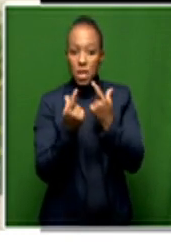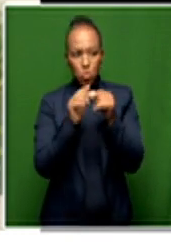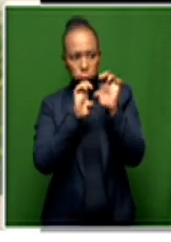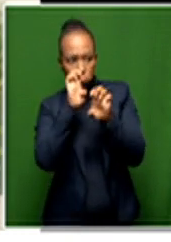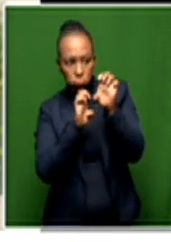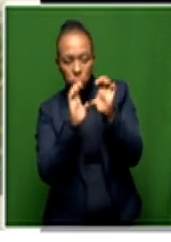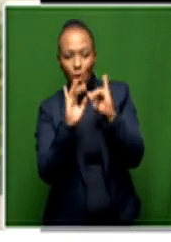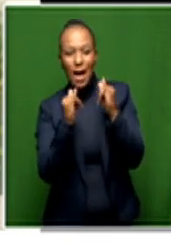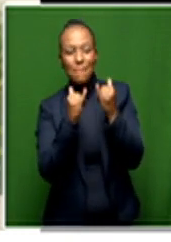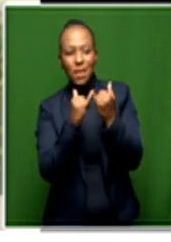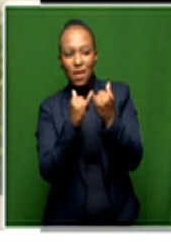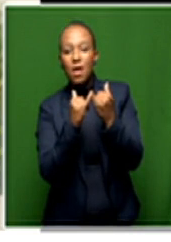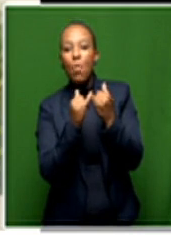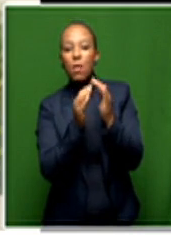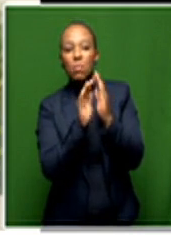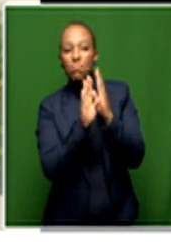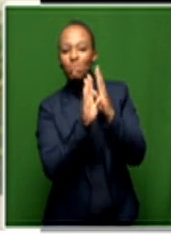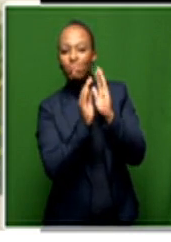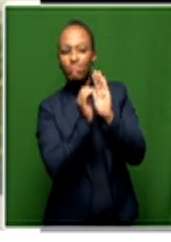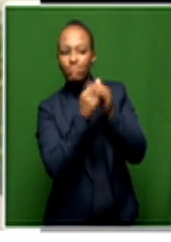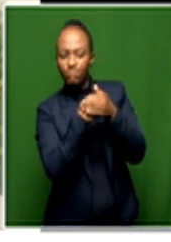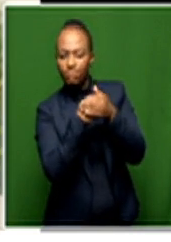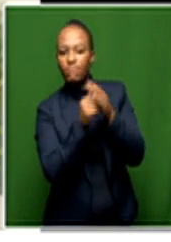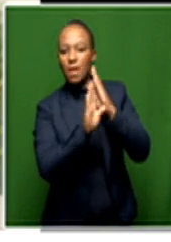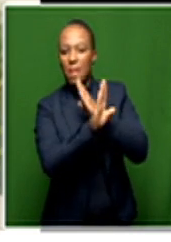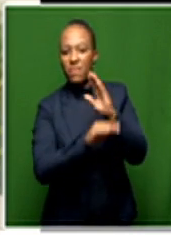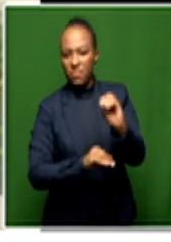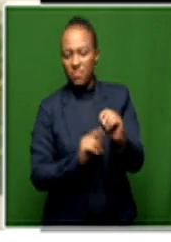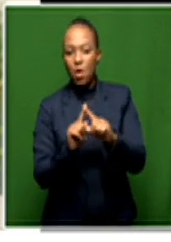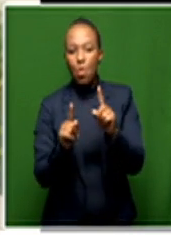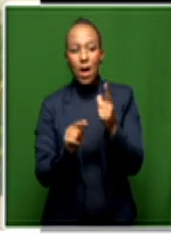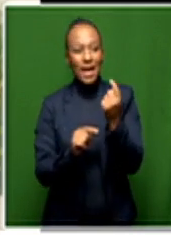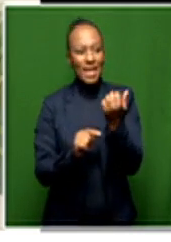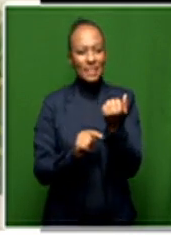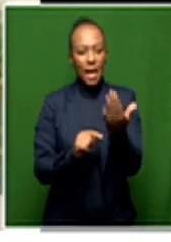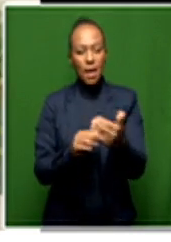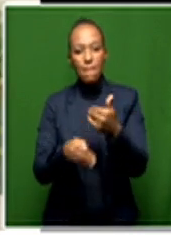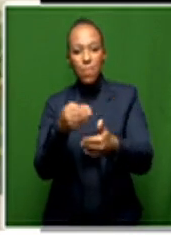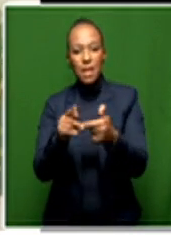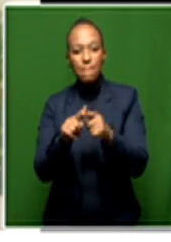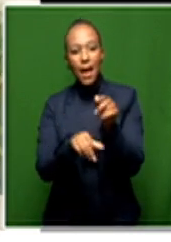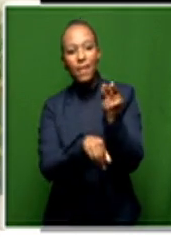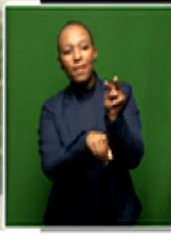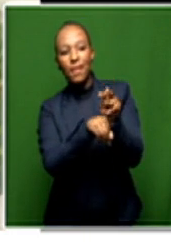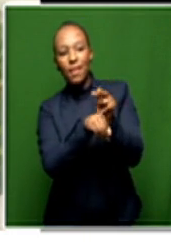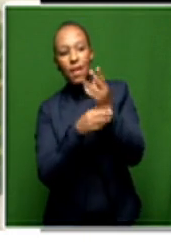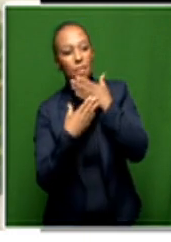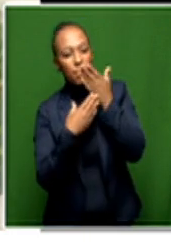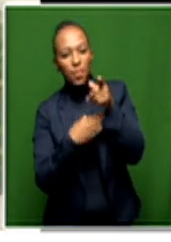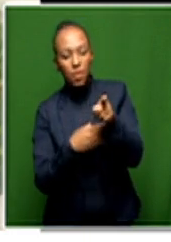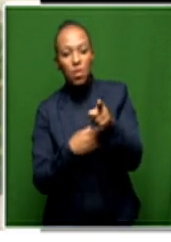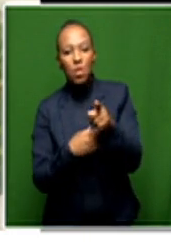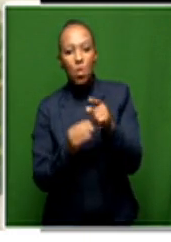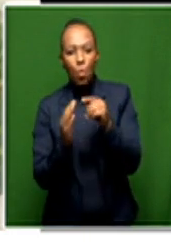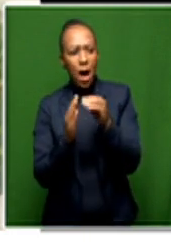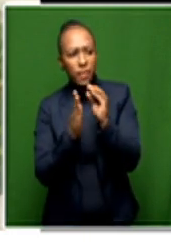receive really is the outcome of the tender process without having had due sight of how the